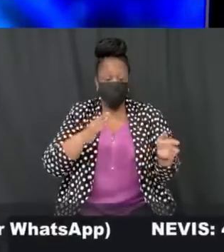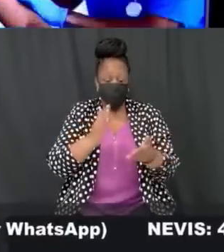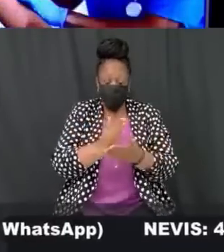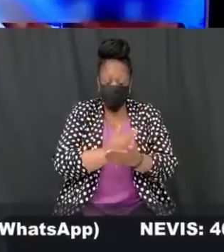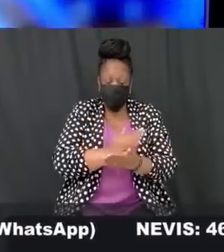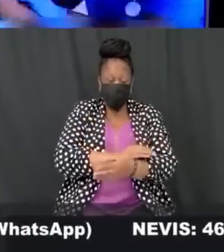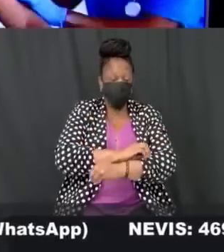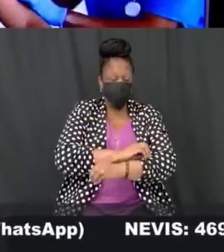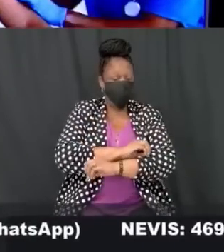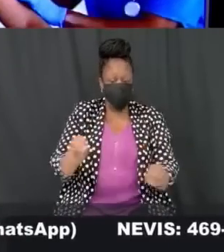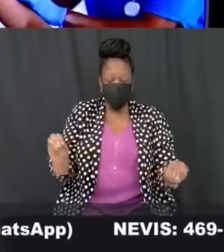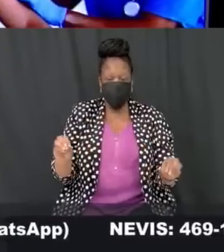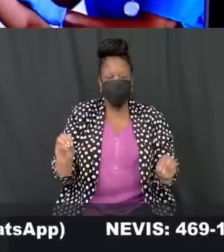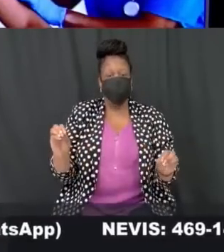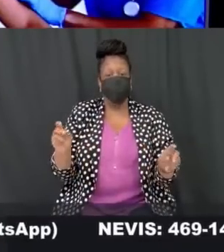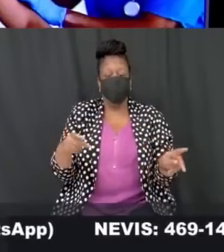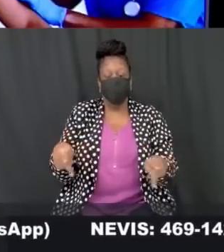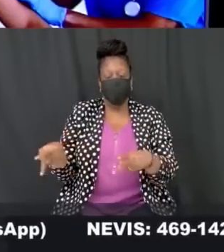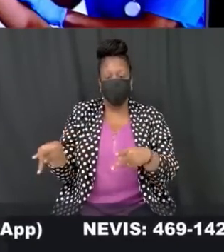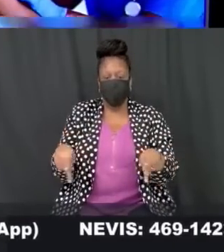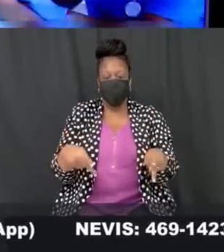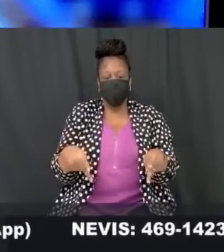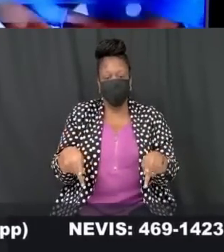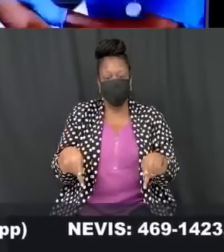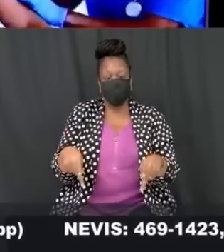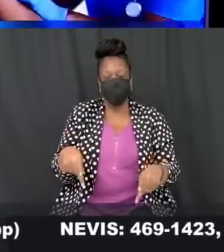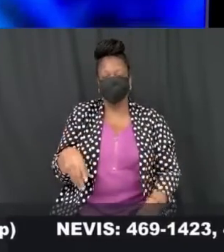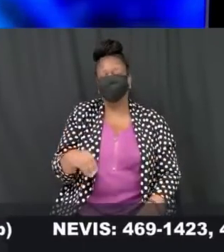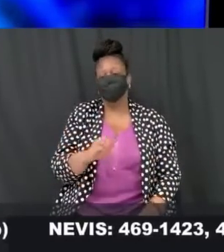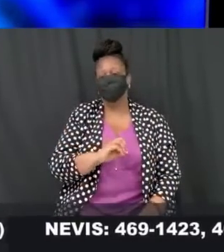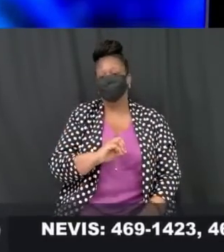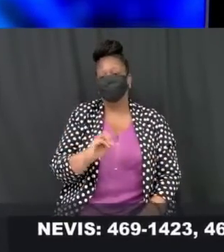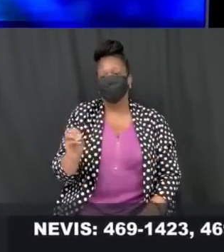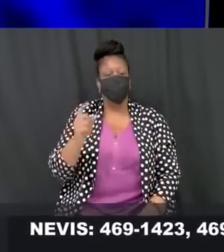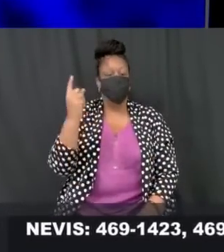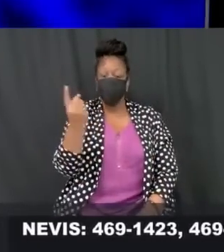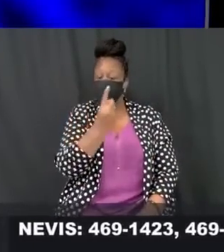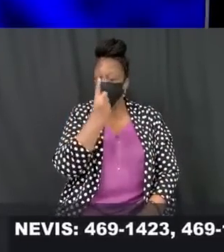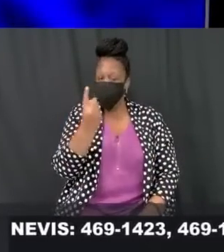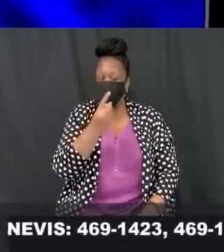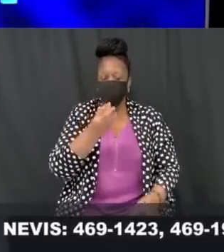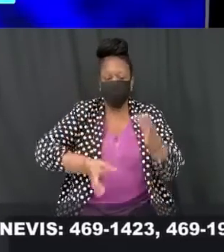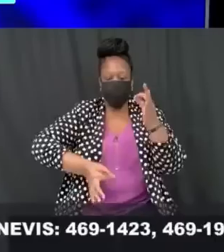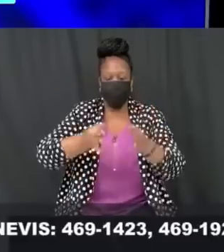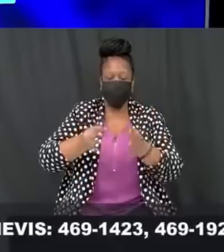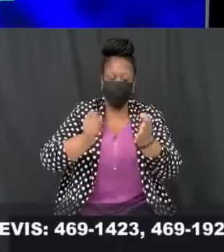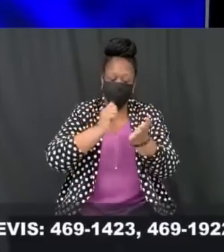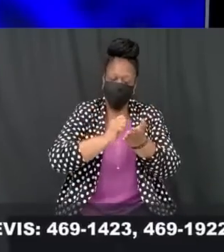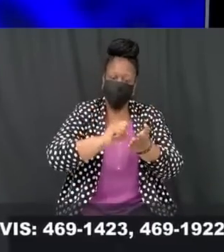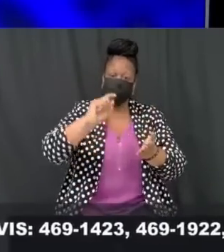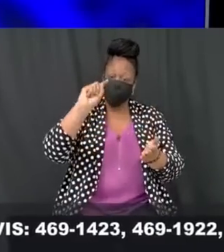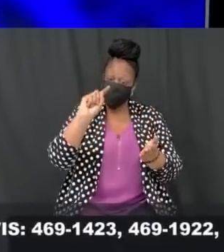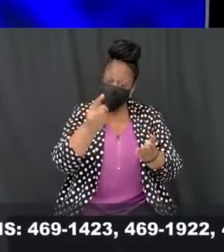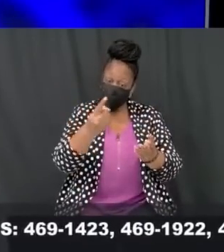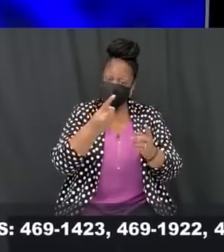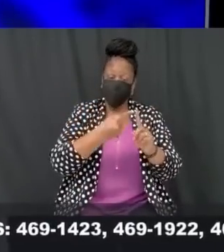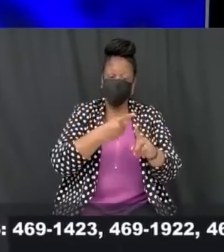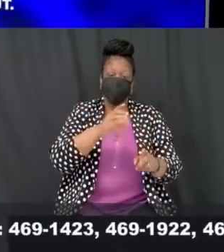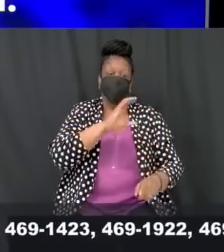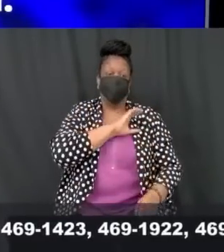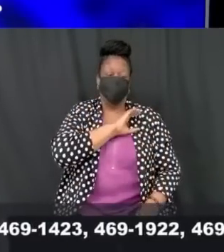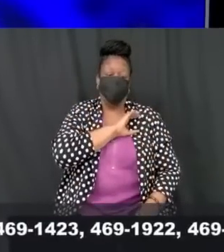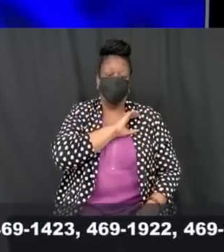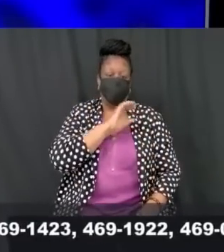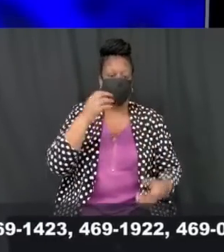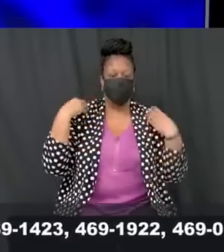other social event except with the written permission of the Commissioner of Police. Any breach of this regulation